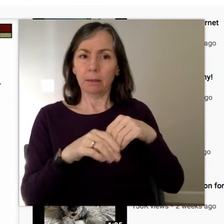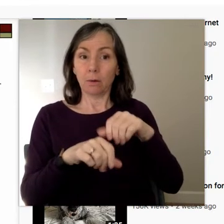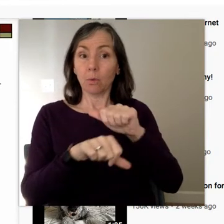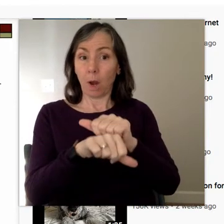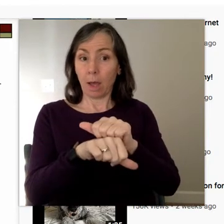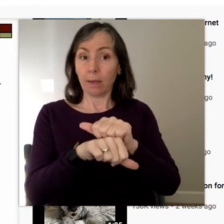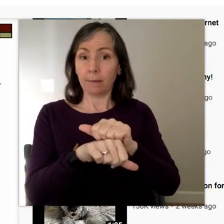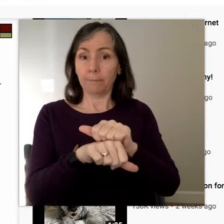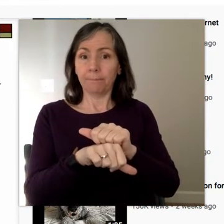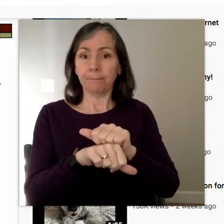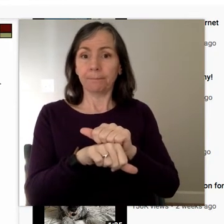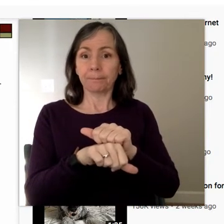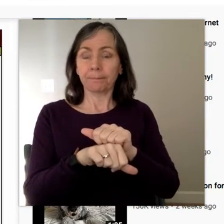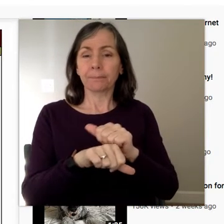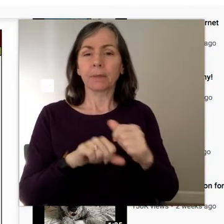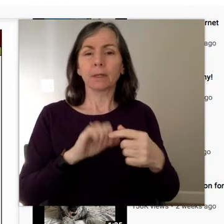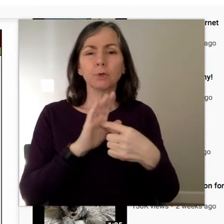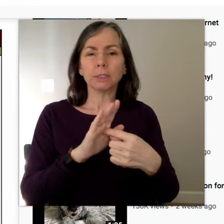like